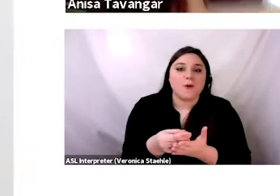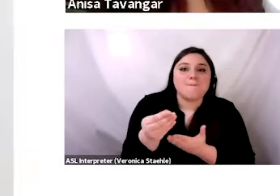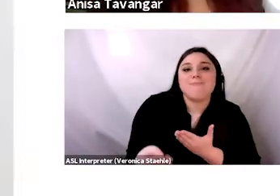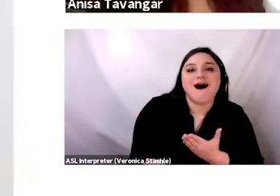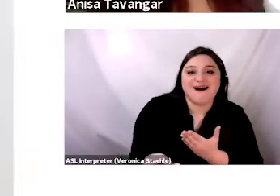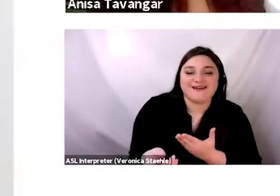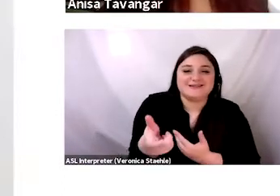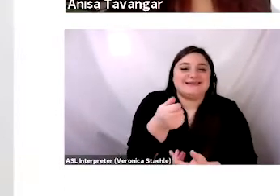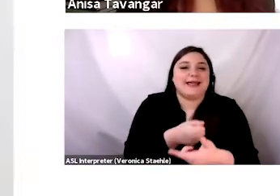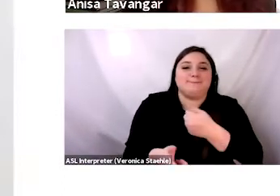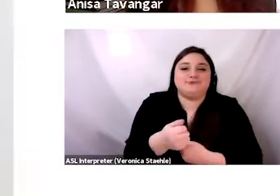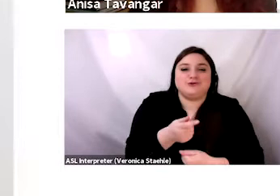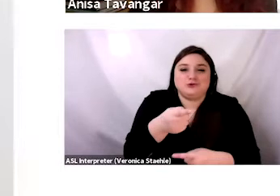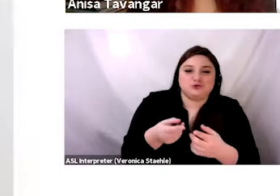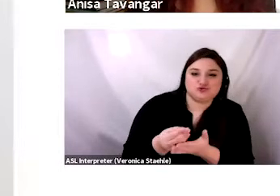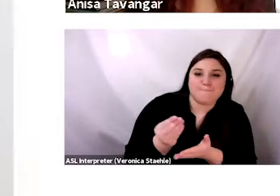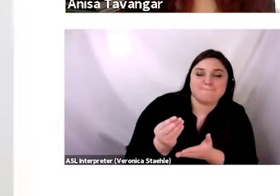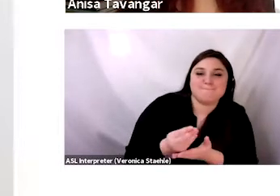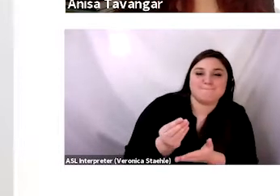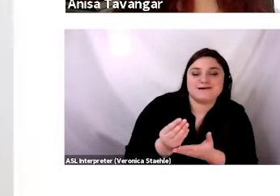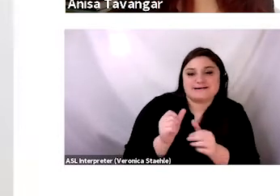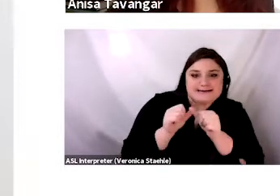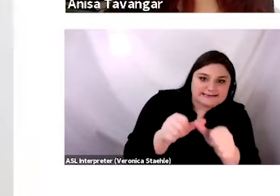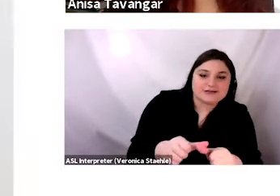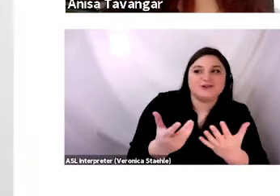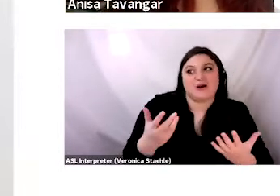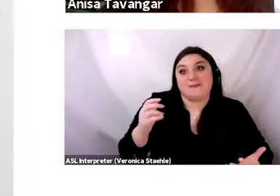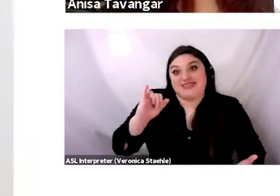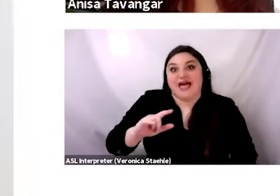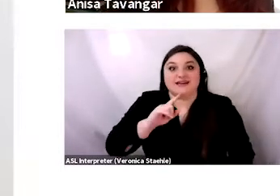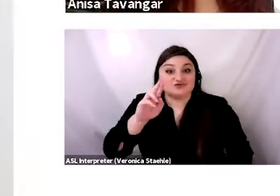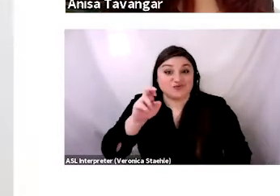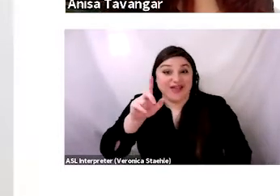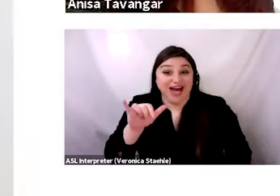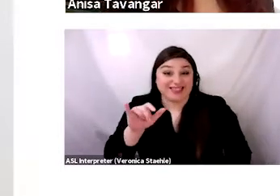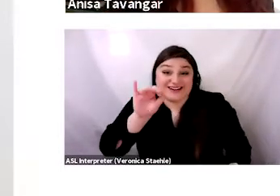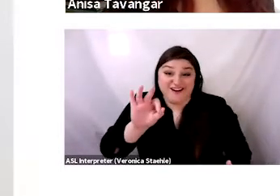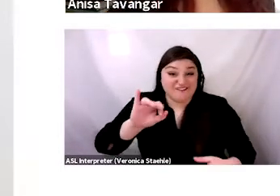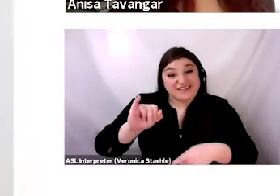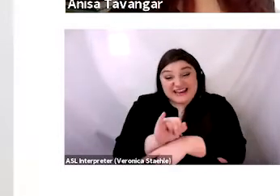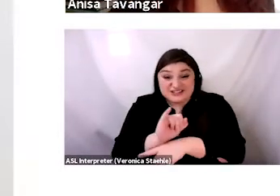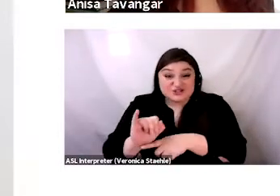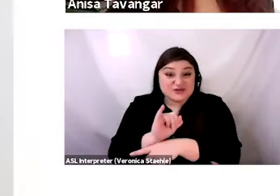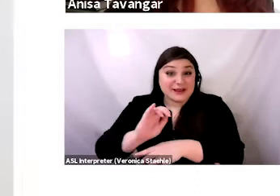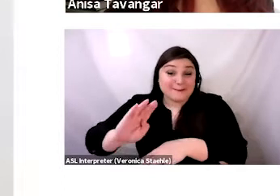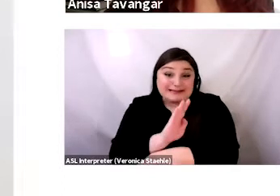sort of inevitable and the reality. But